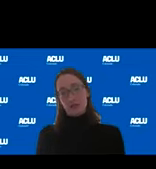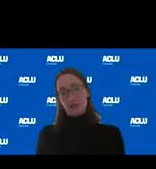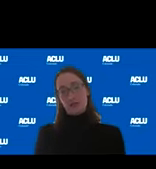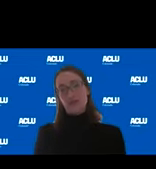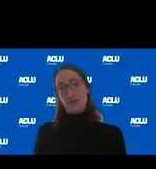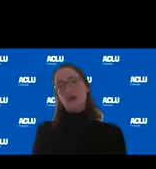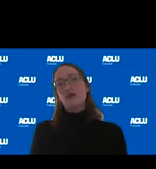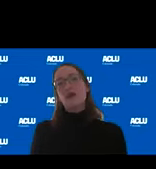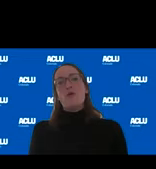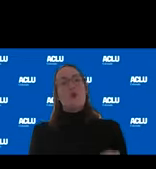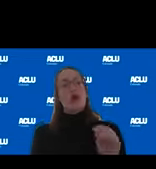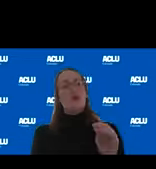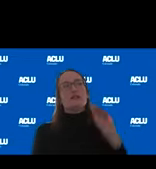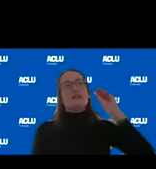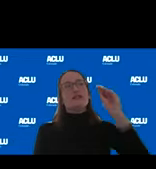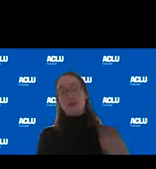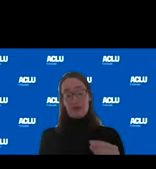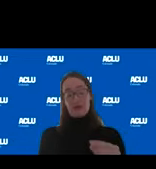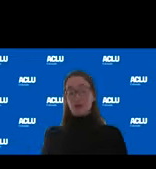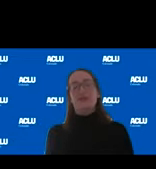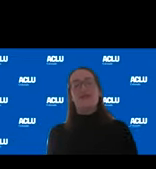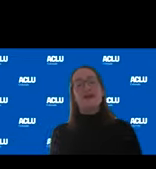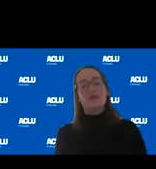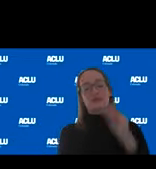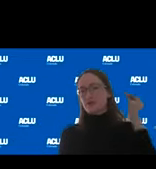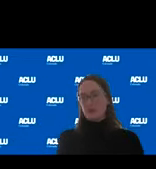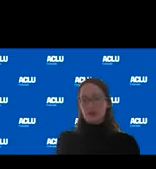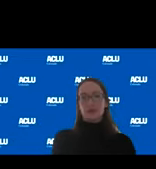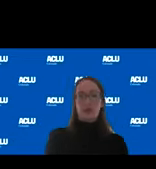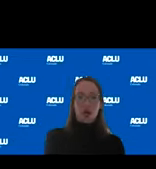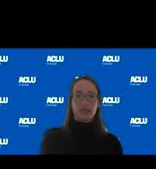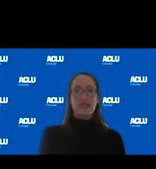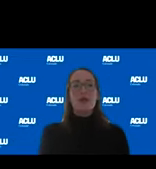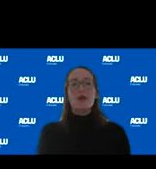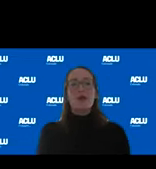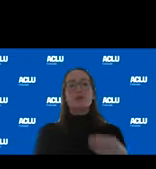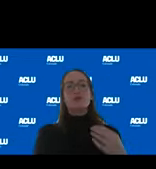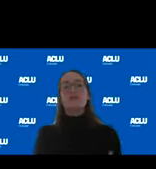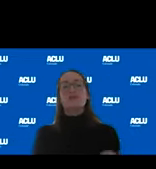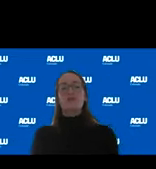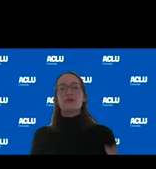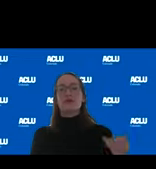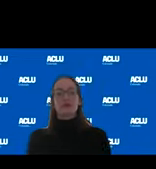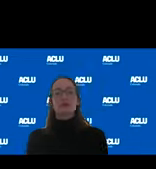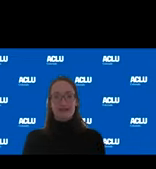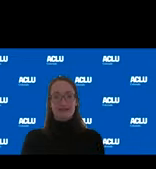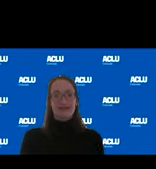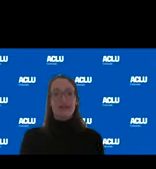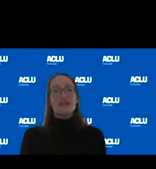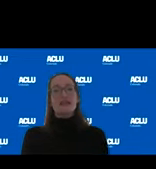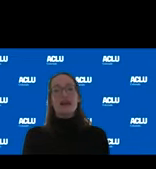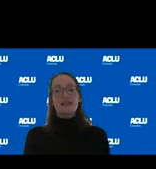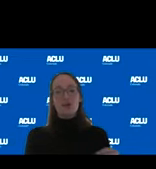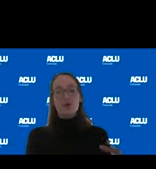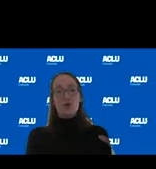for in-person voting, which can sound counterintuitive, especially we looked at Milwaukee. The reason for this